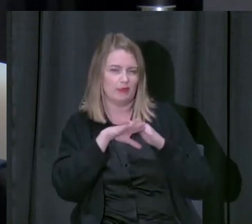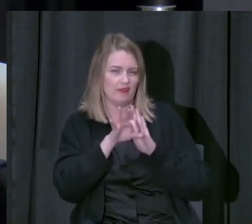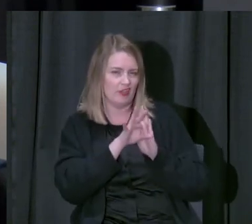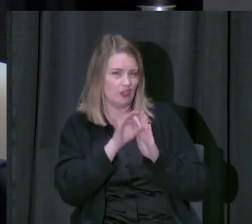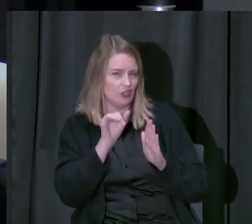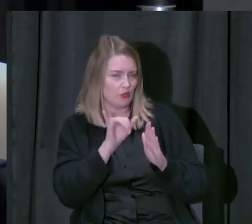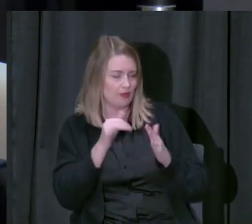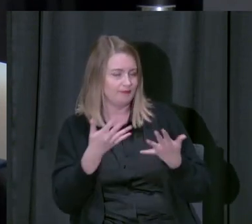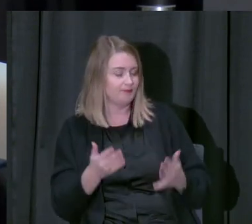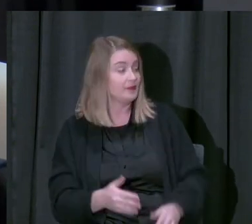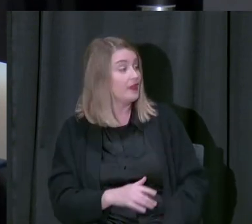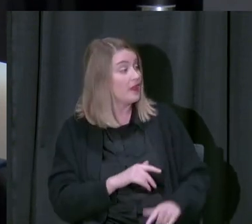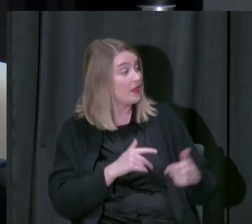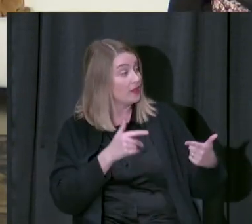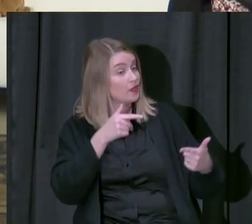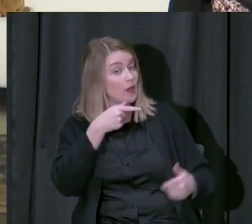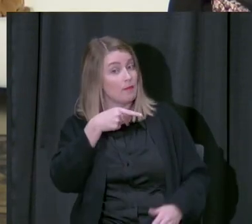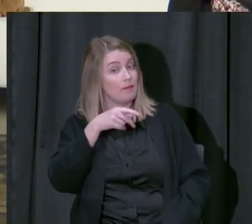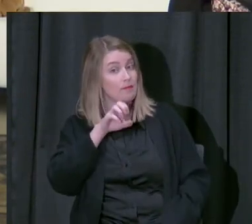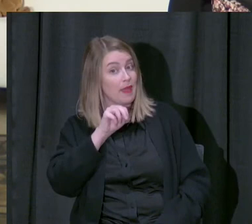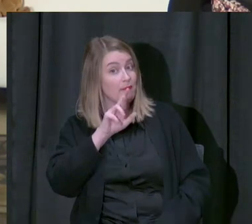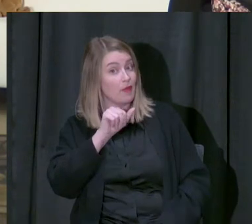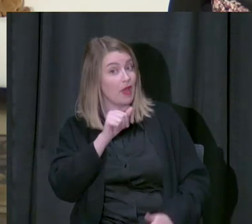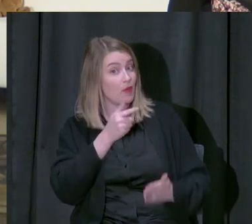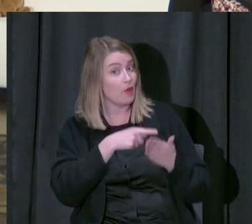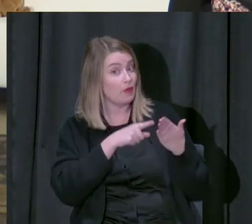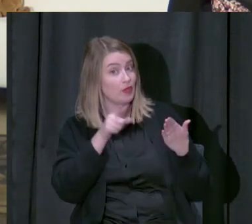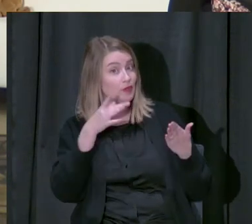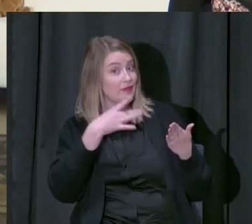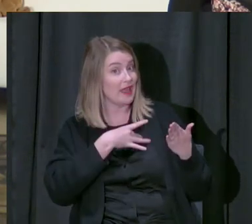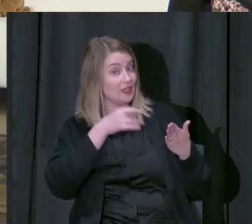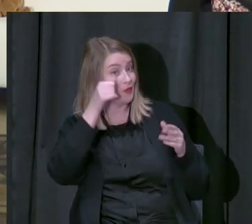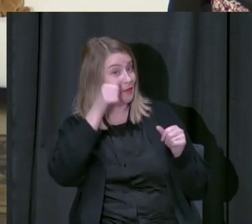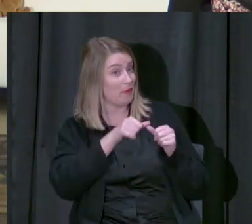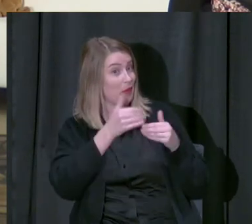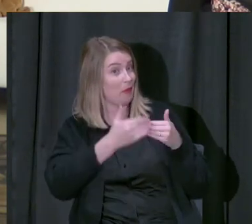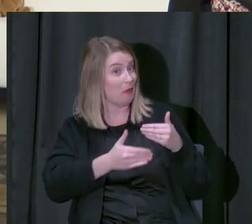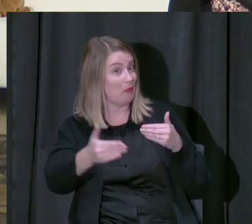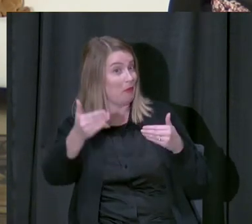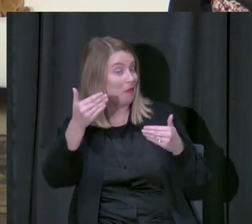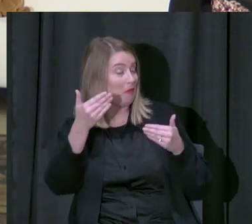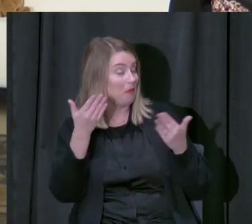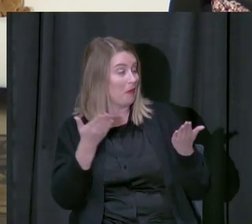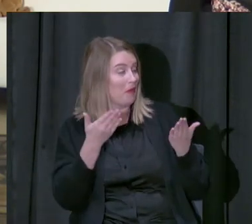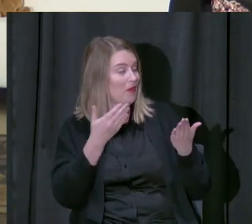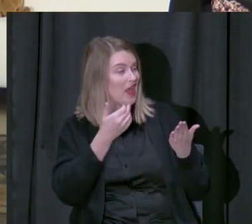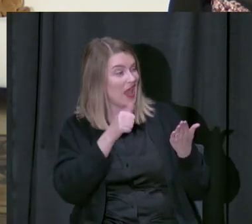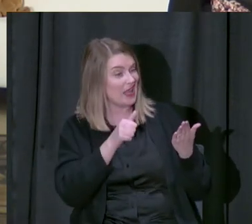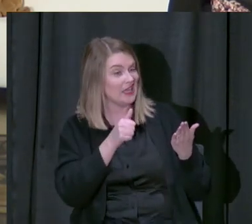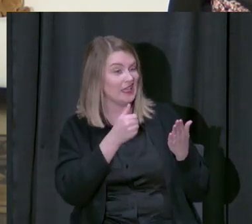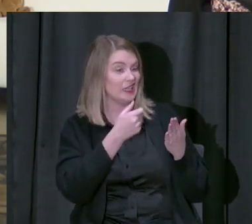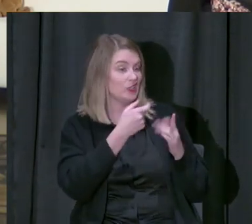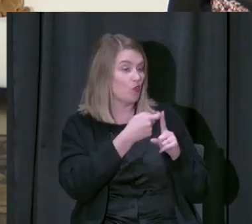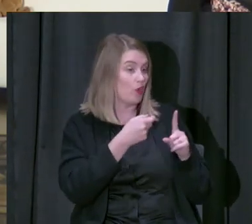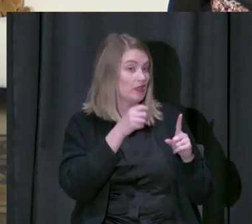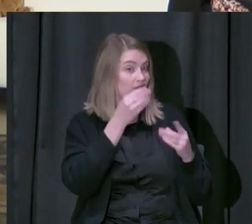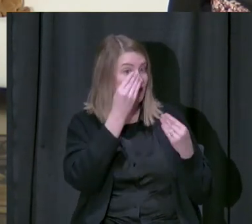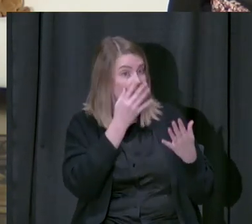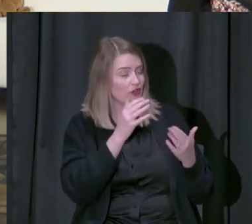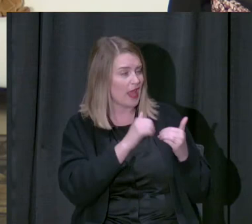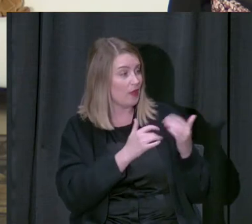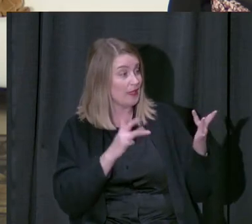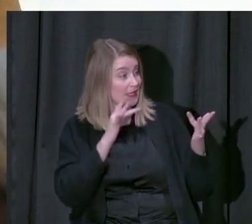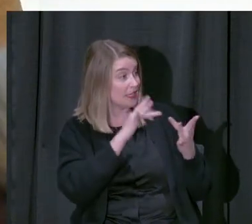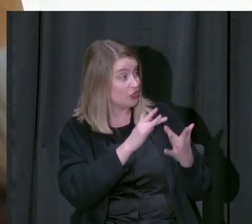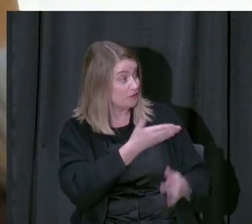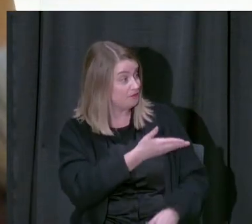on. Pamra, what would you like to leave people with? Is there are there any sources of information or ways to get in